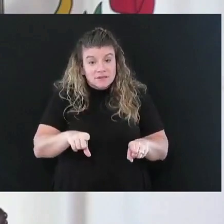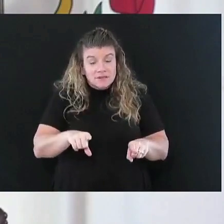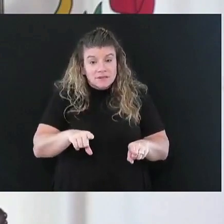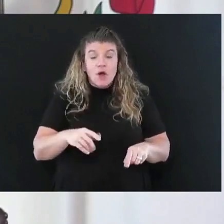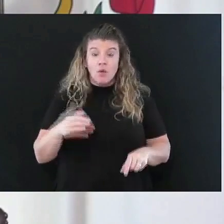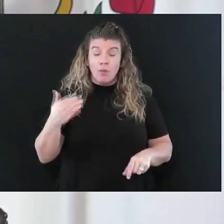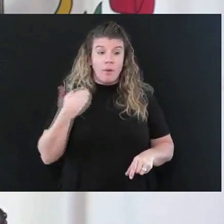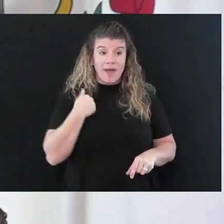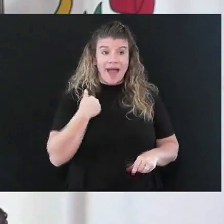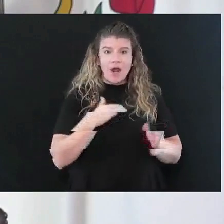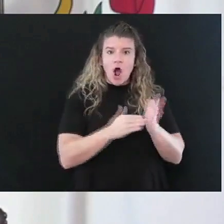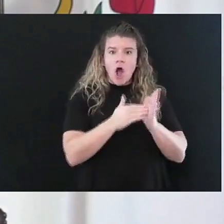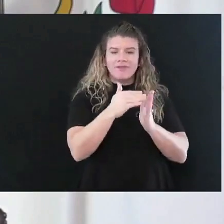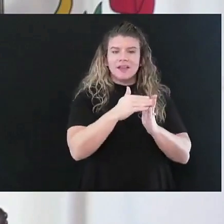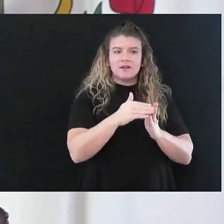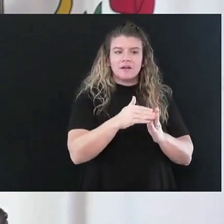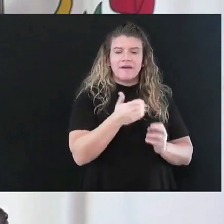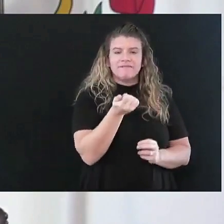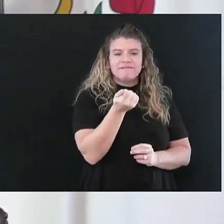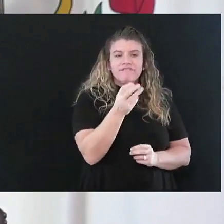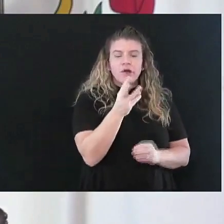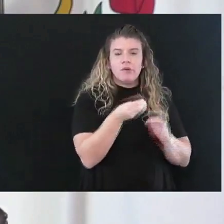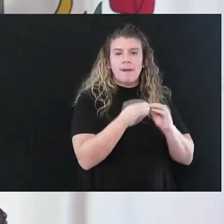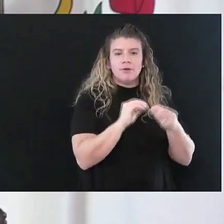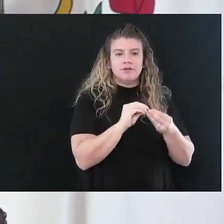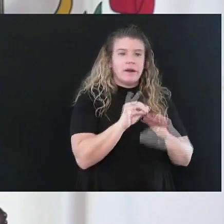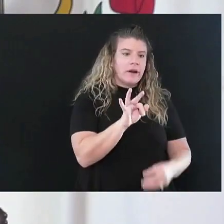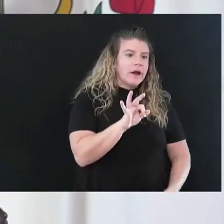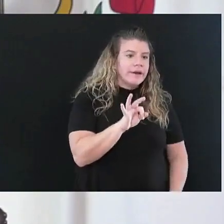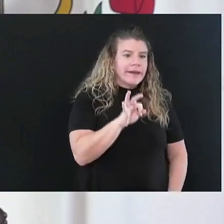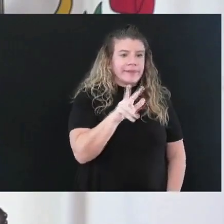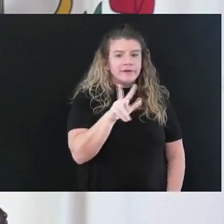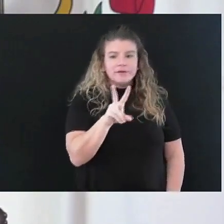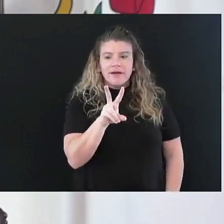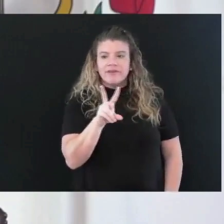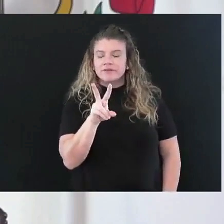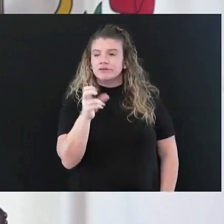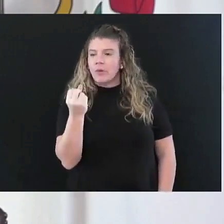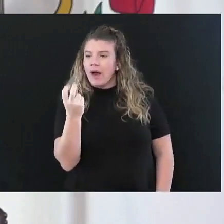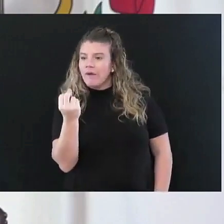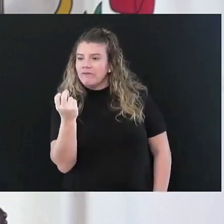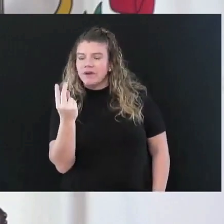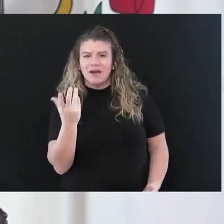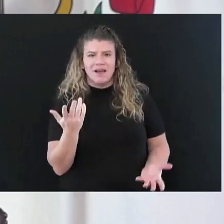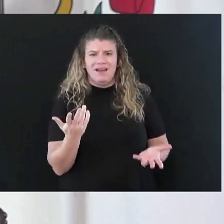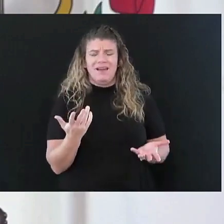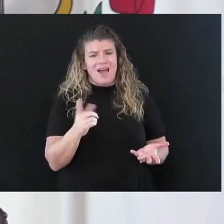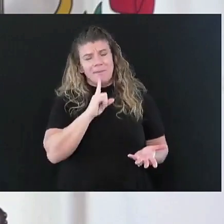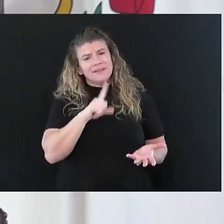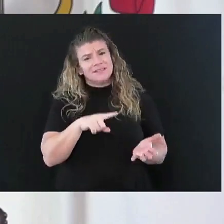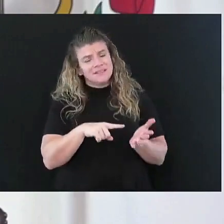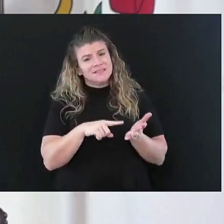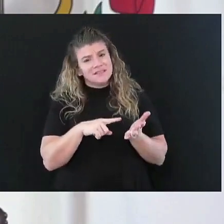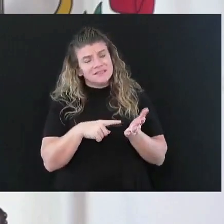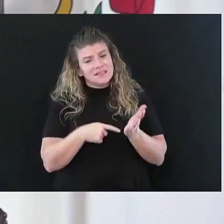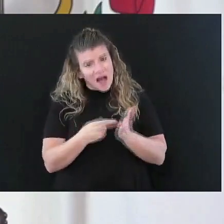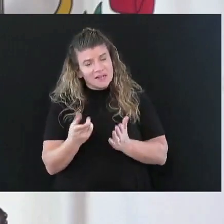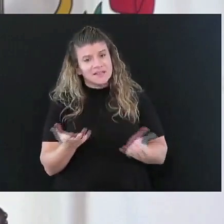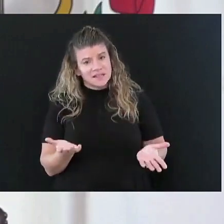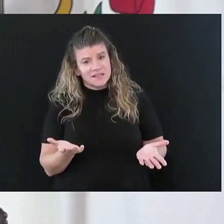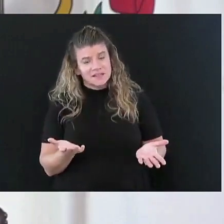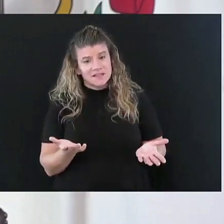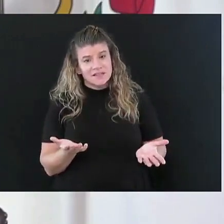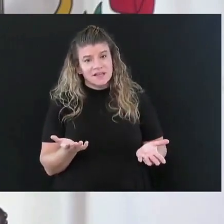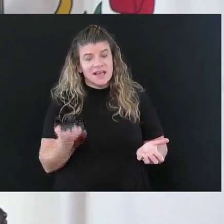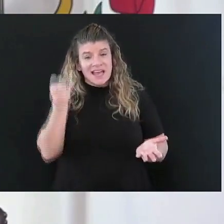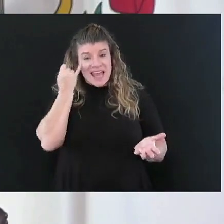many situations where 37, 19, 12 showed up and everything. I mean, for crying out loud, Paul,